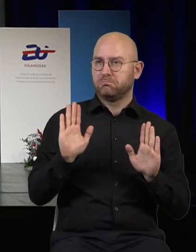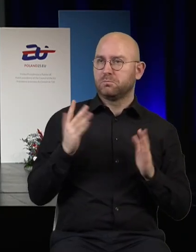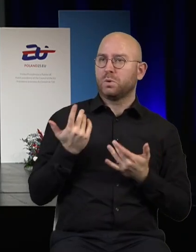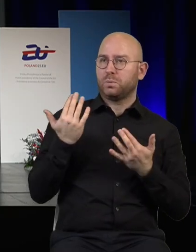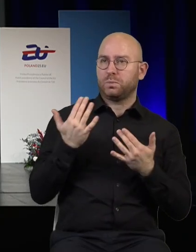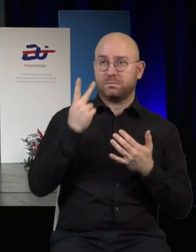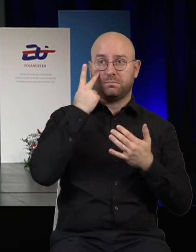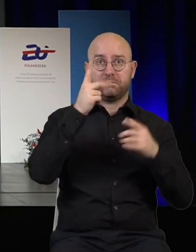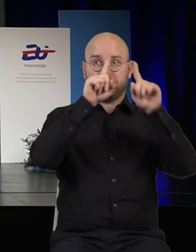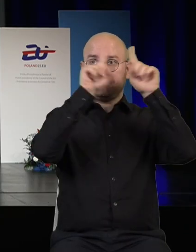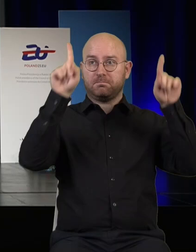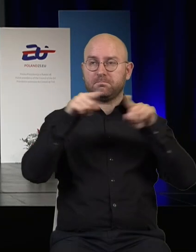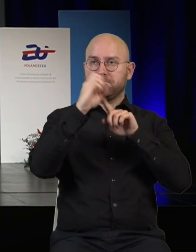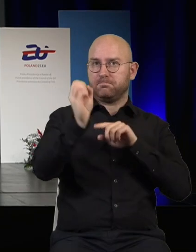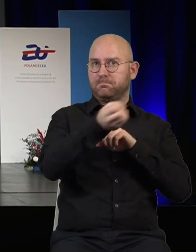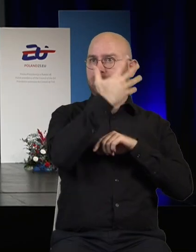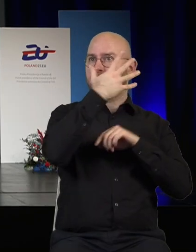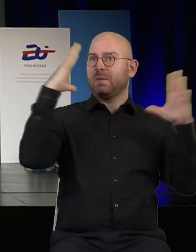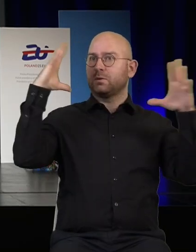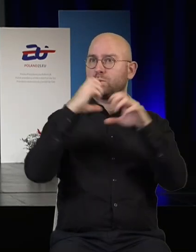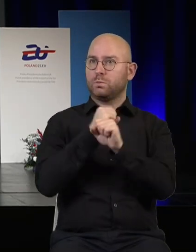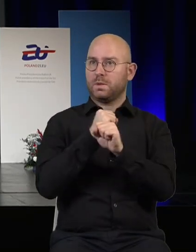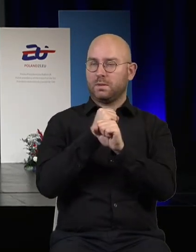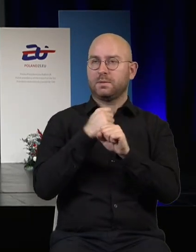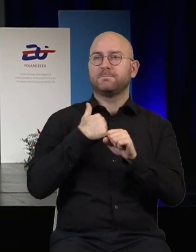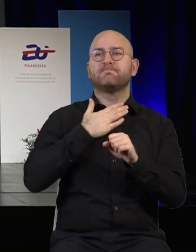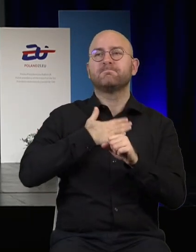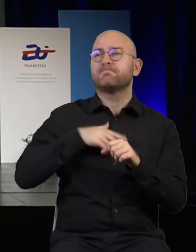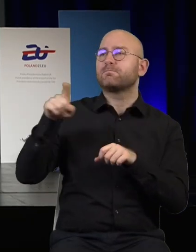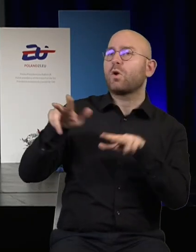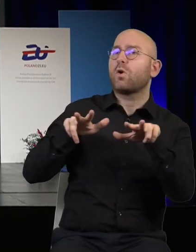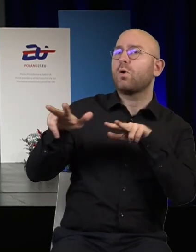results as soon as they will be available.